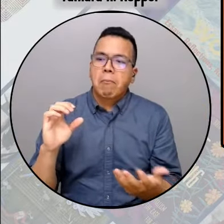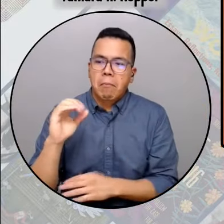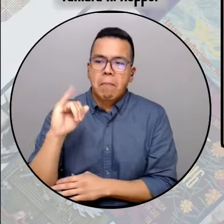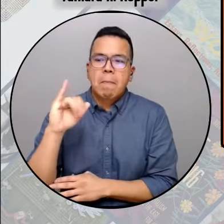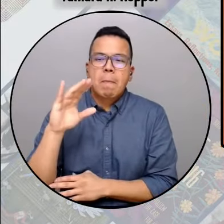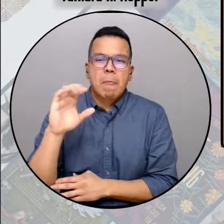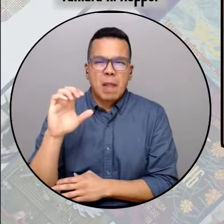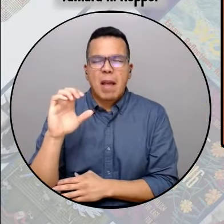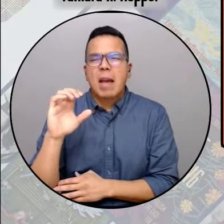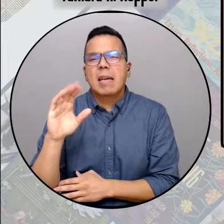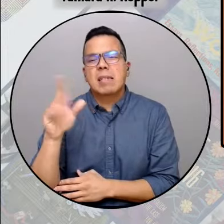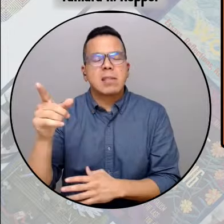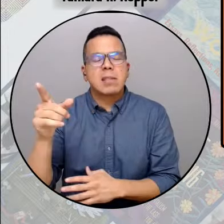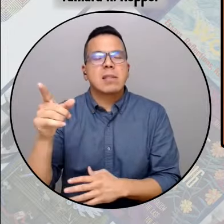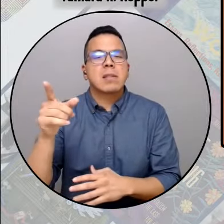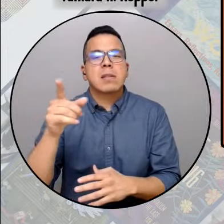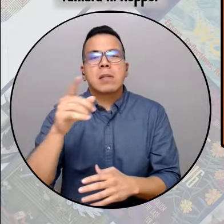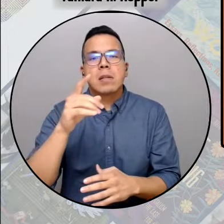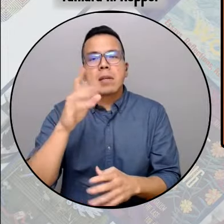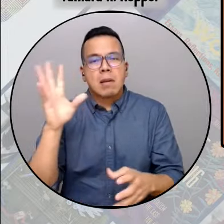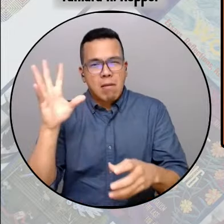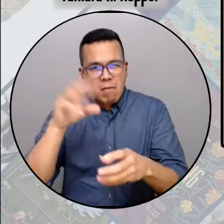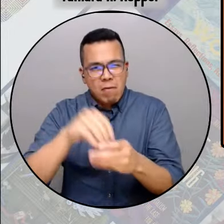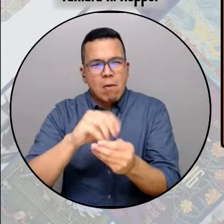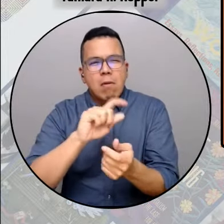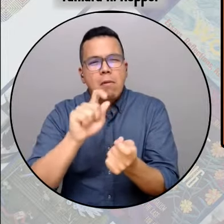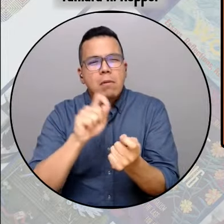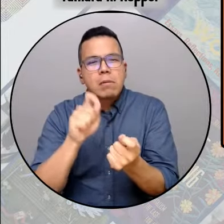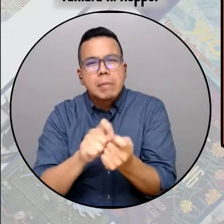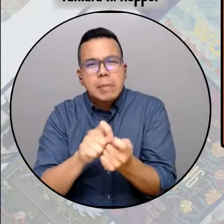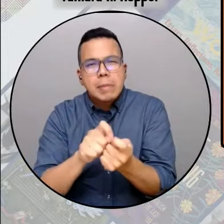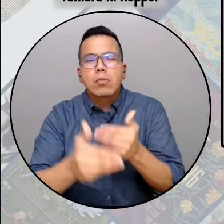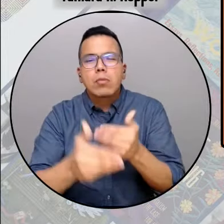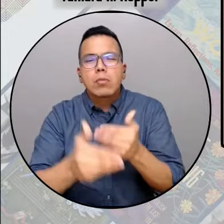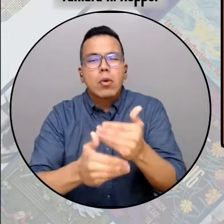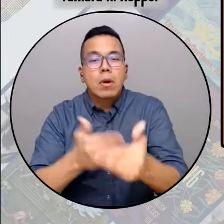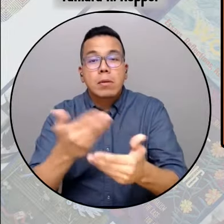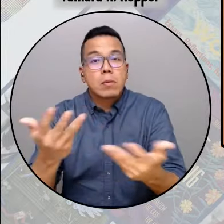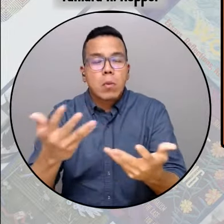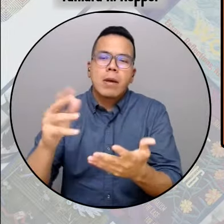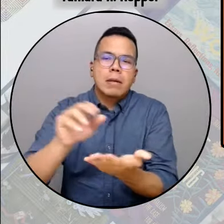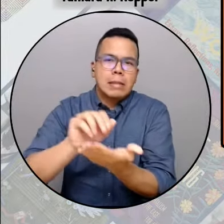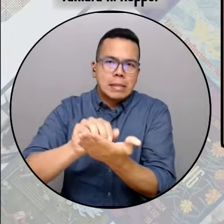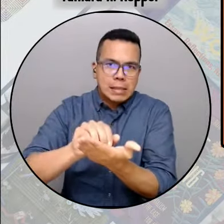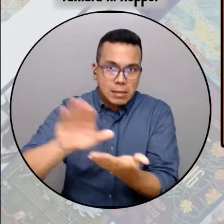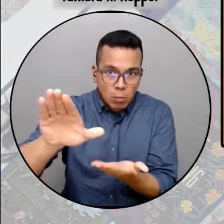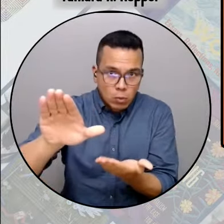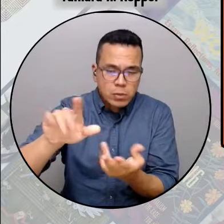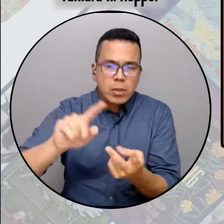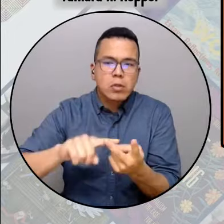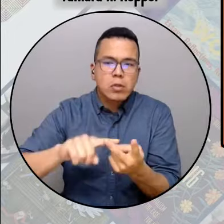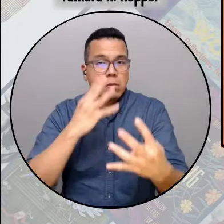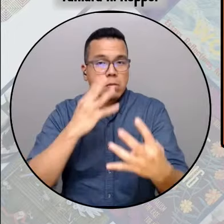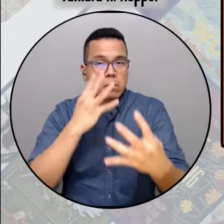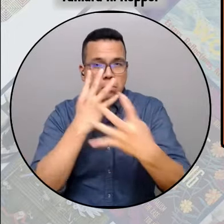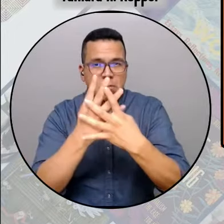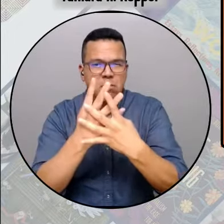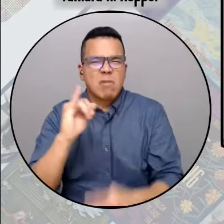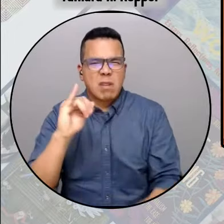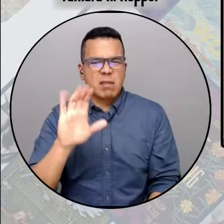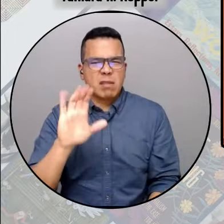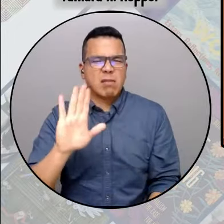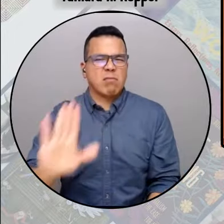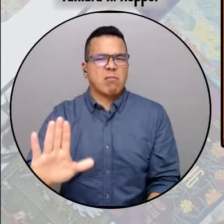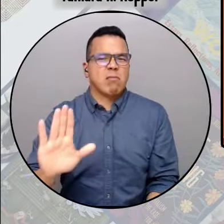ICE is involved in specific things such as deportations and the detentions. And so this is also